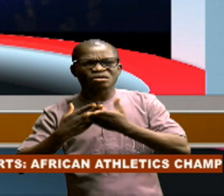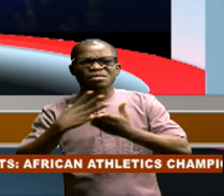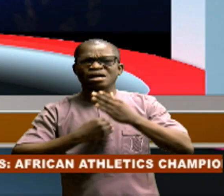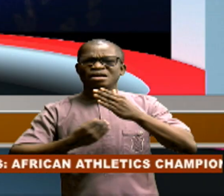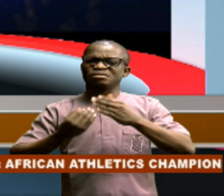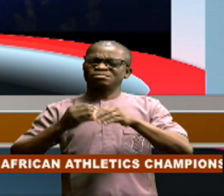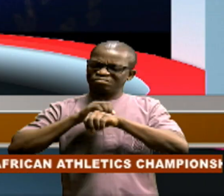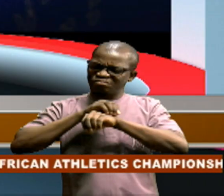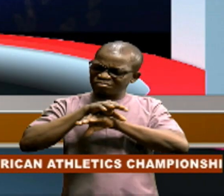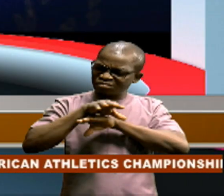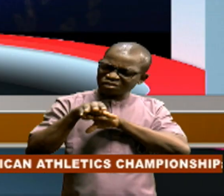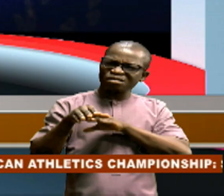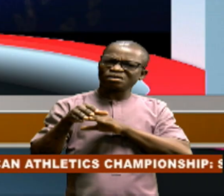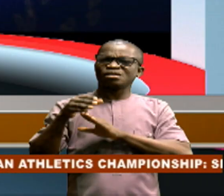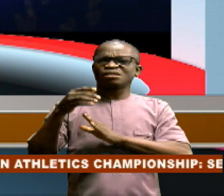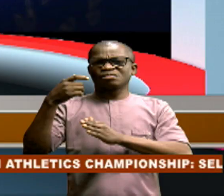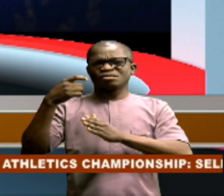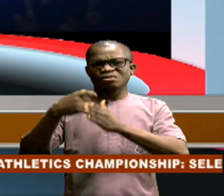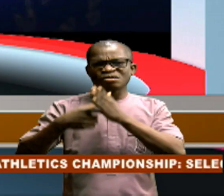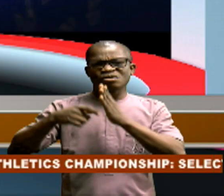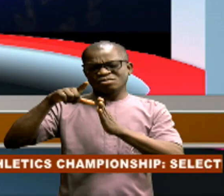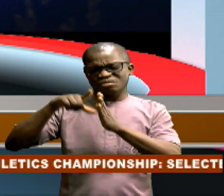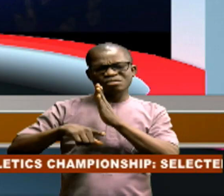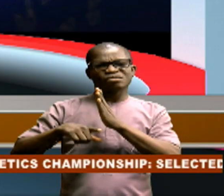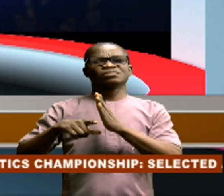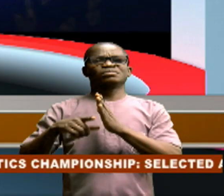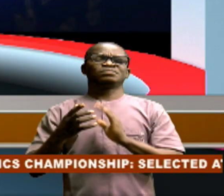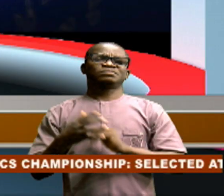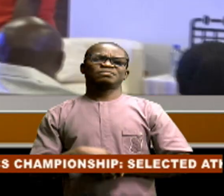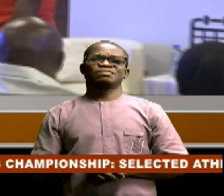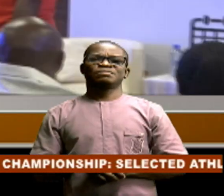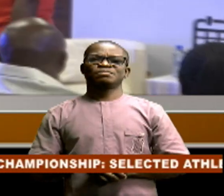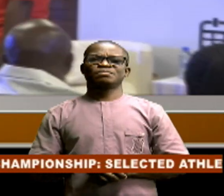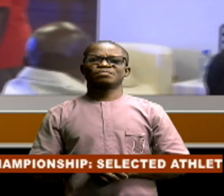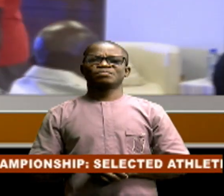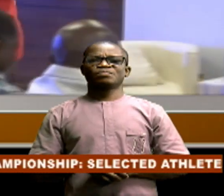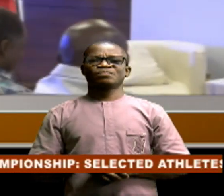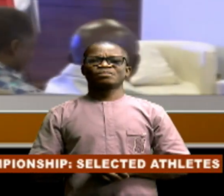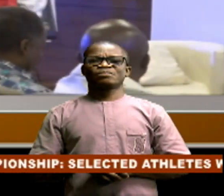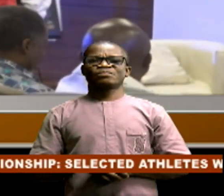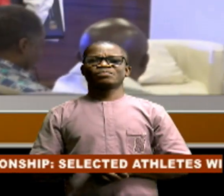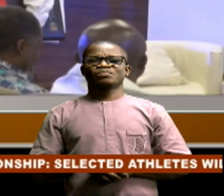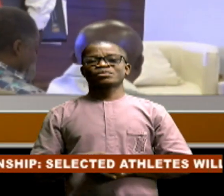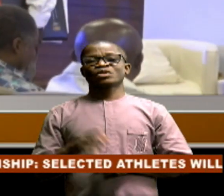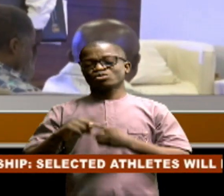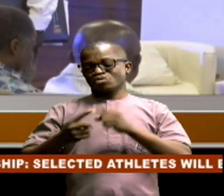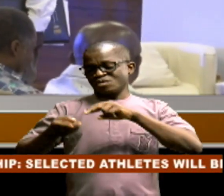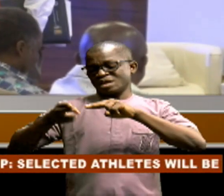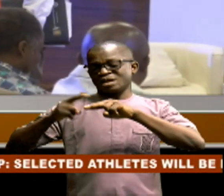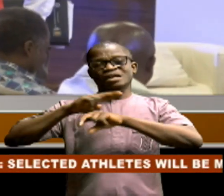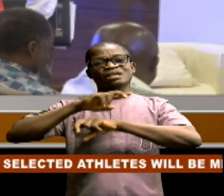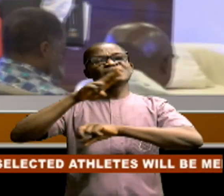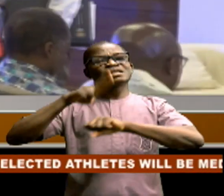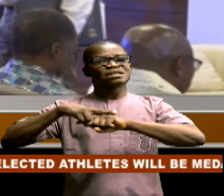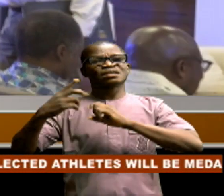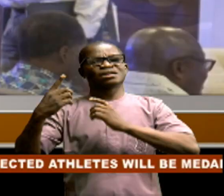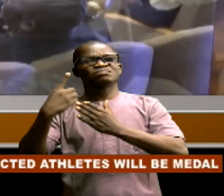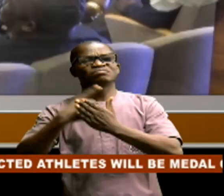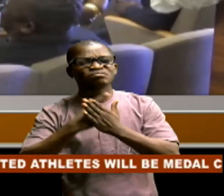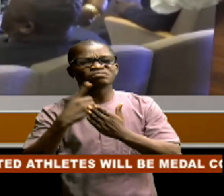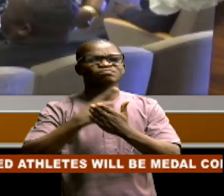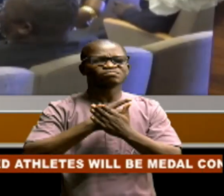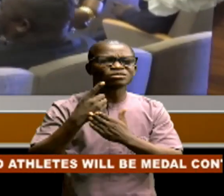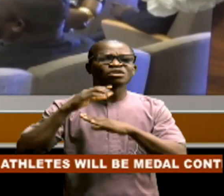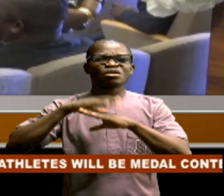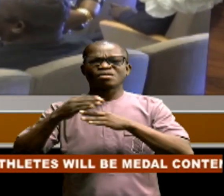integrating least cost long-term financing. To enhance national dialogue on regulatory